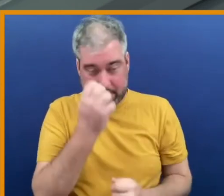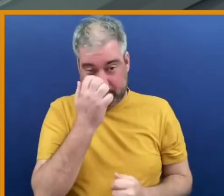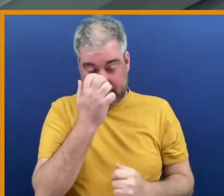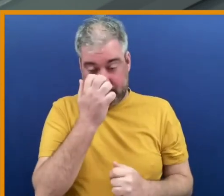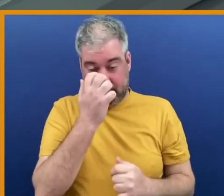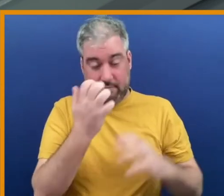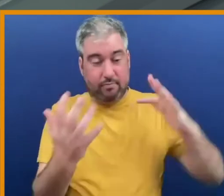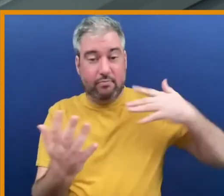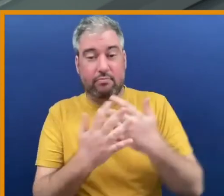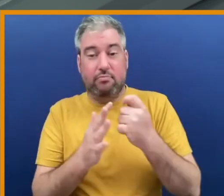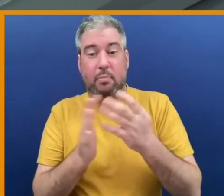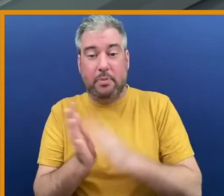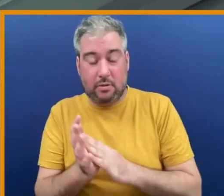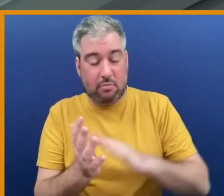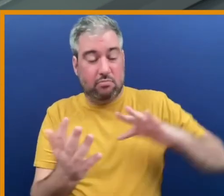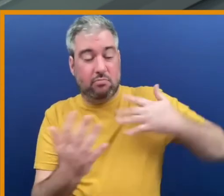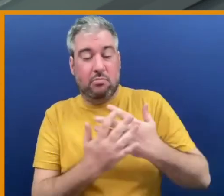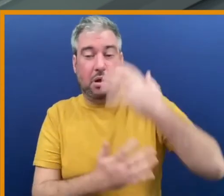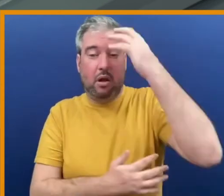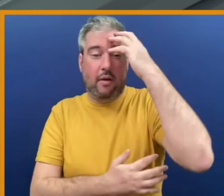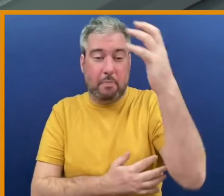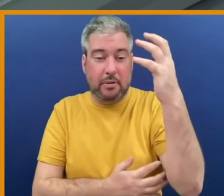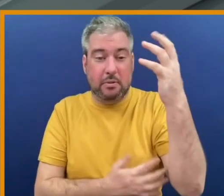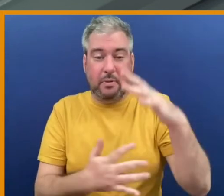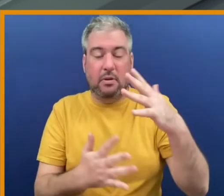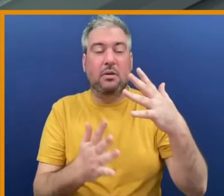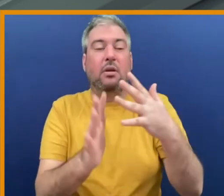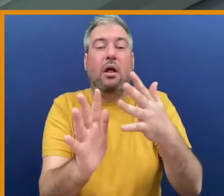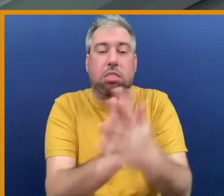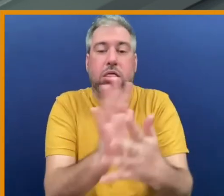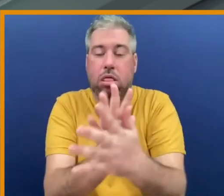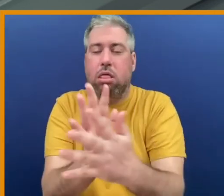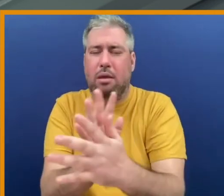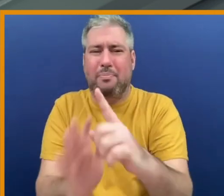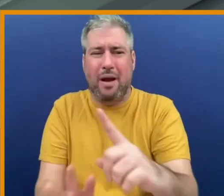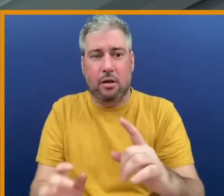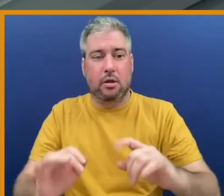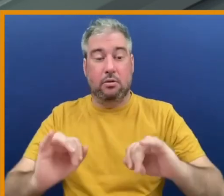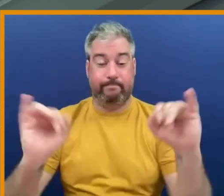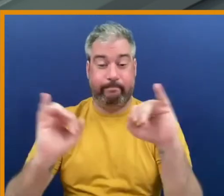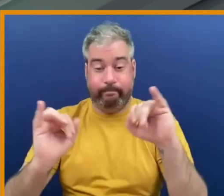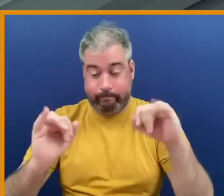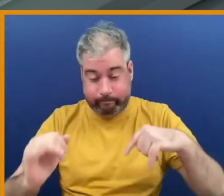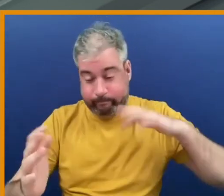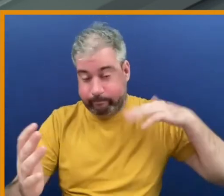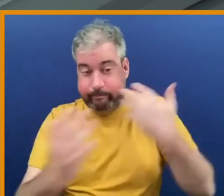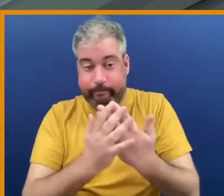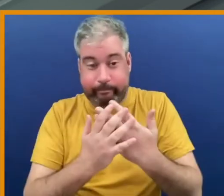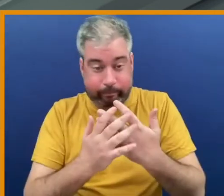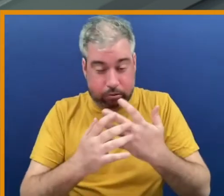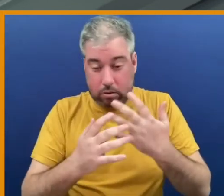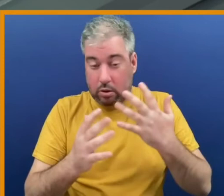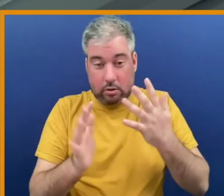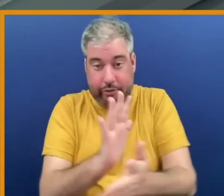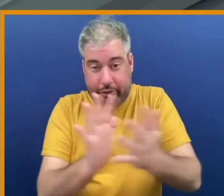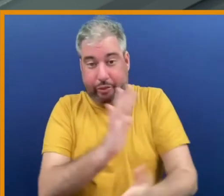time since we've seen a constant stream of blatant sleaze and the absolute lack of resolve to do anything about it. Because this